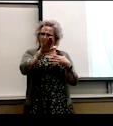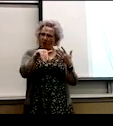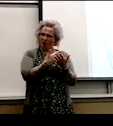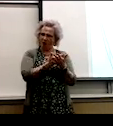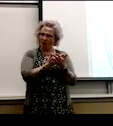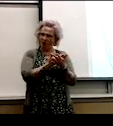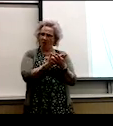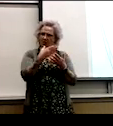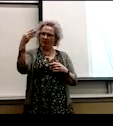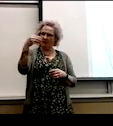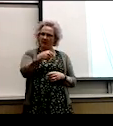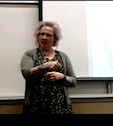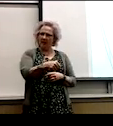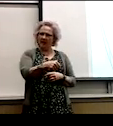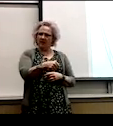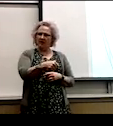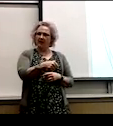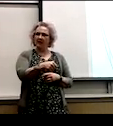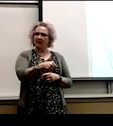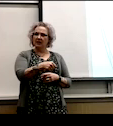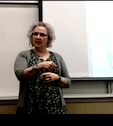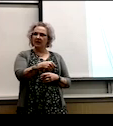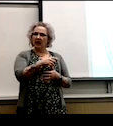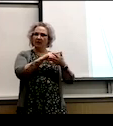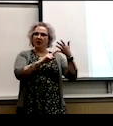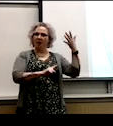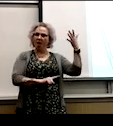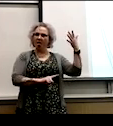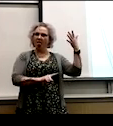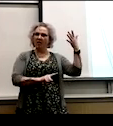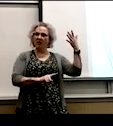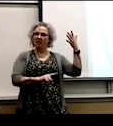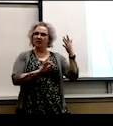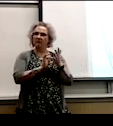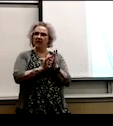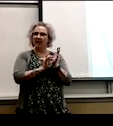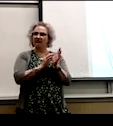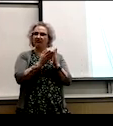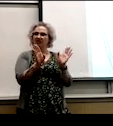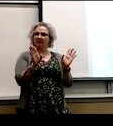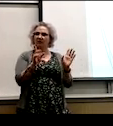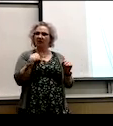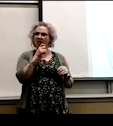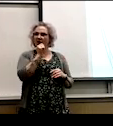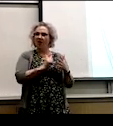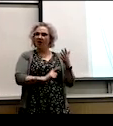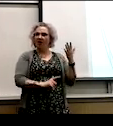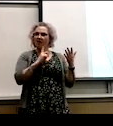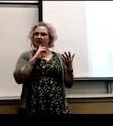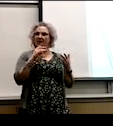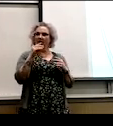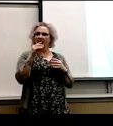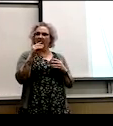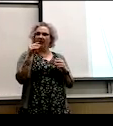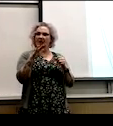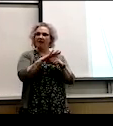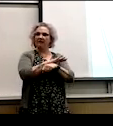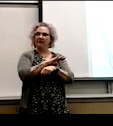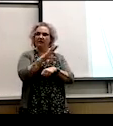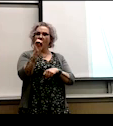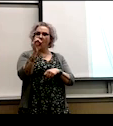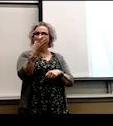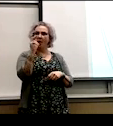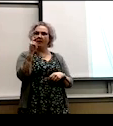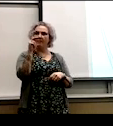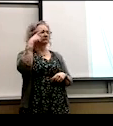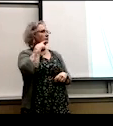So I do have a few, no. So then I do this informed consent and say, oh yes, they have my mother